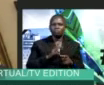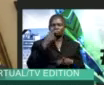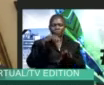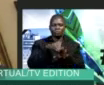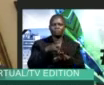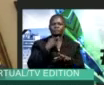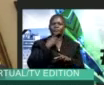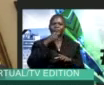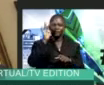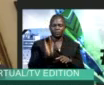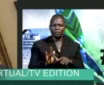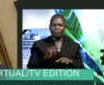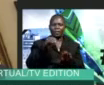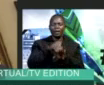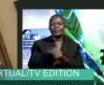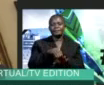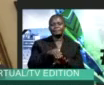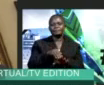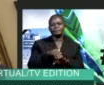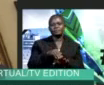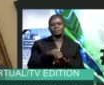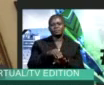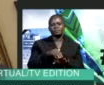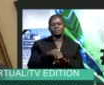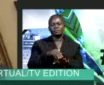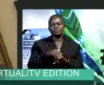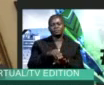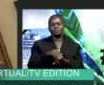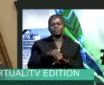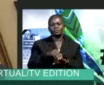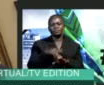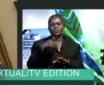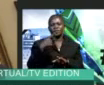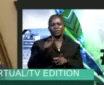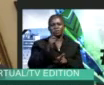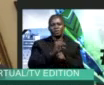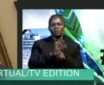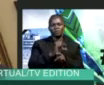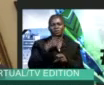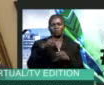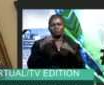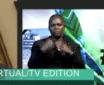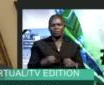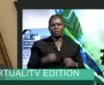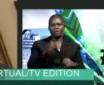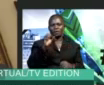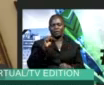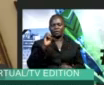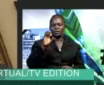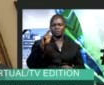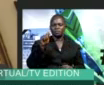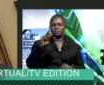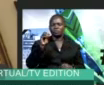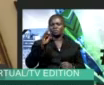look seriously at NERC, the regulator of power sector, to look at